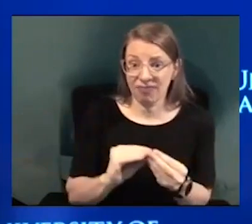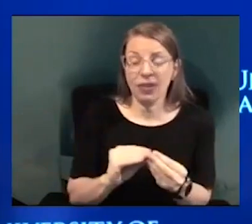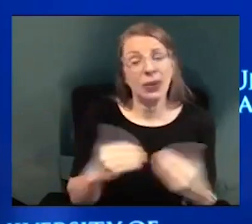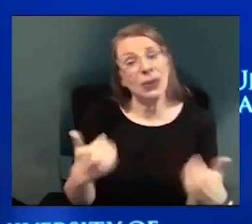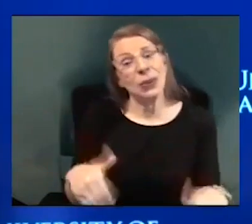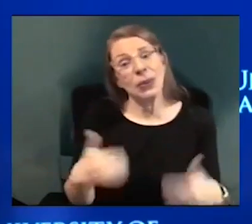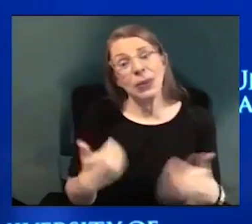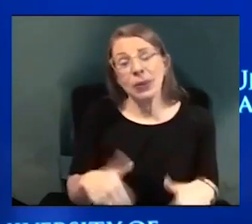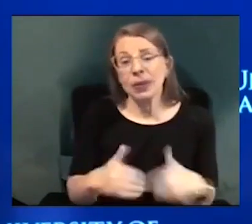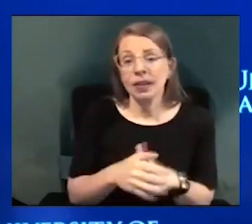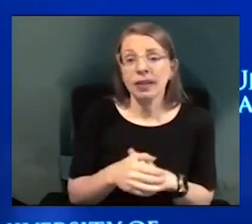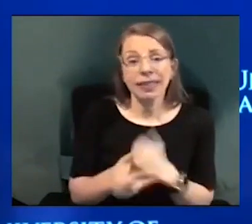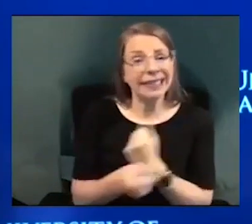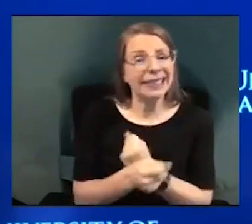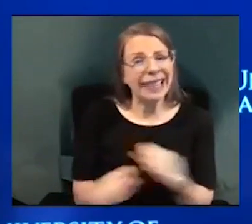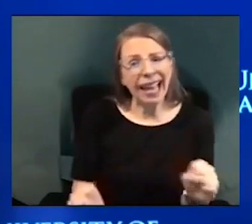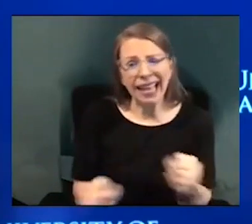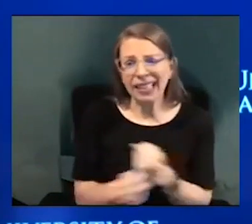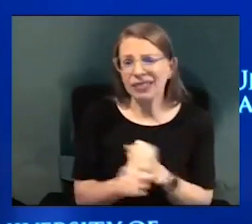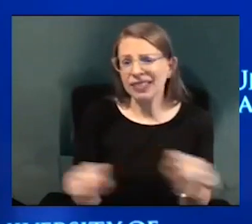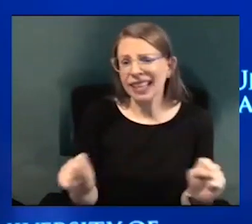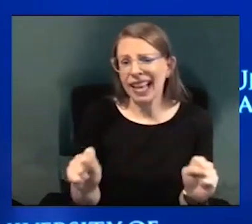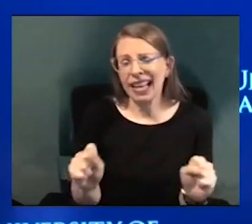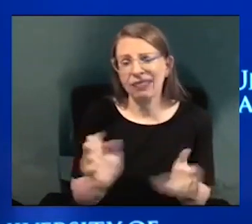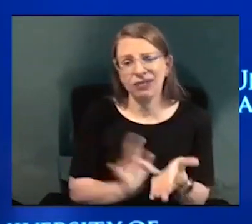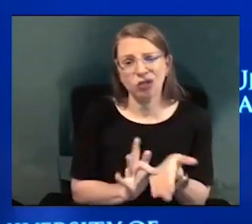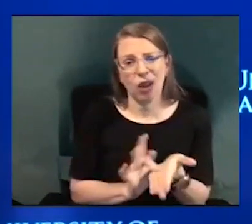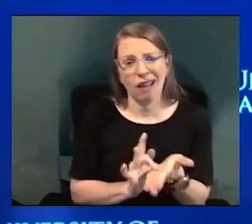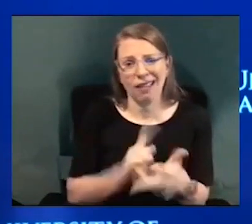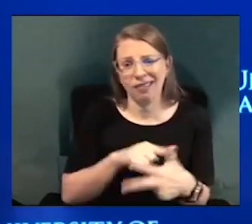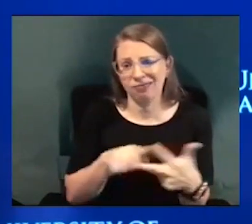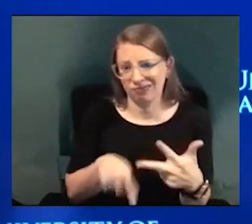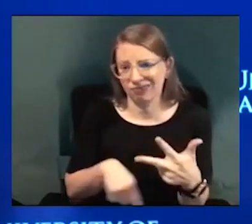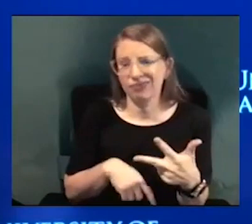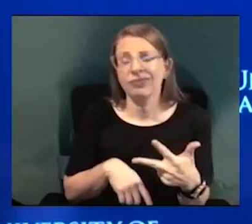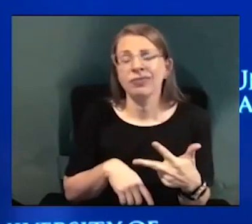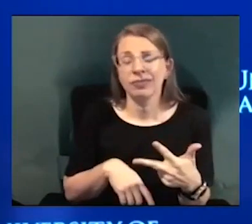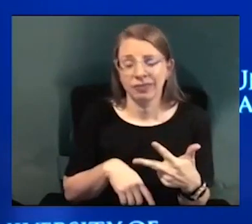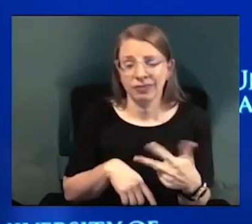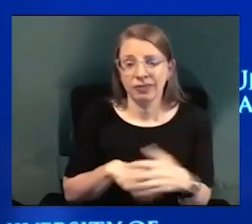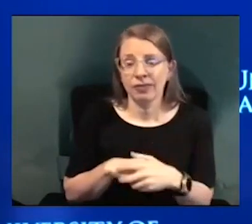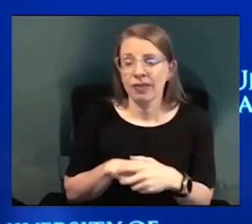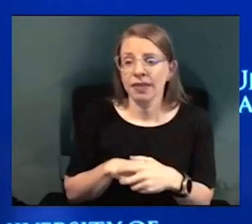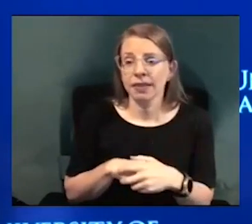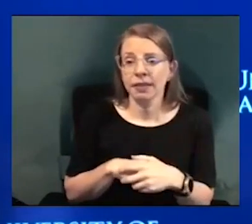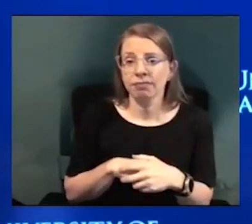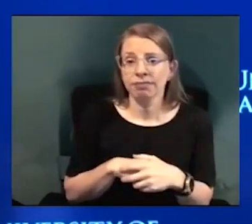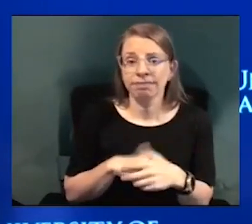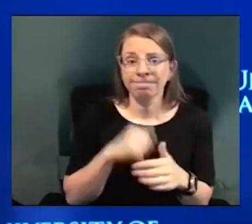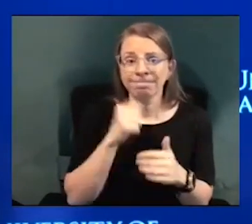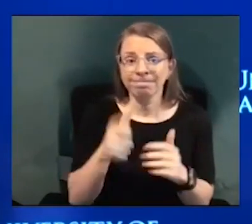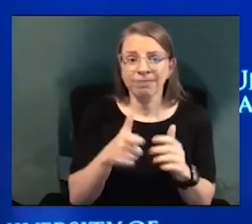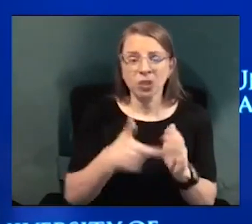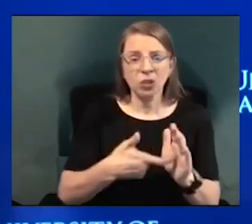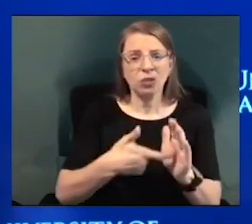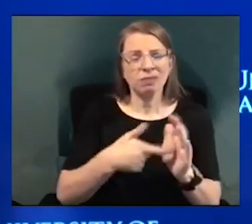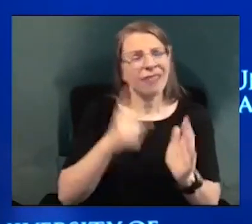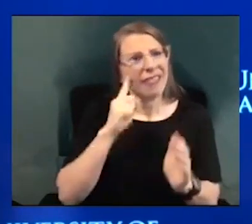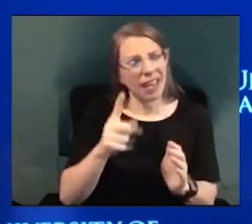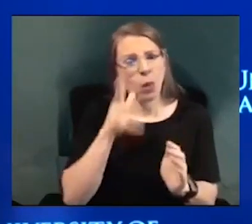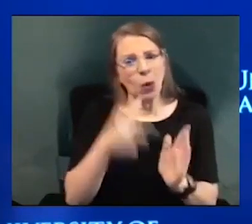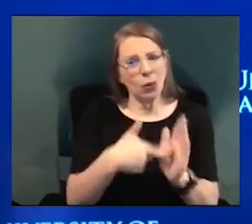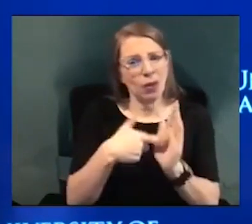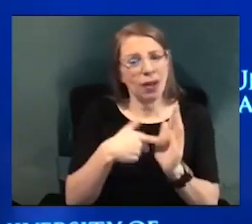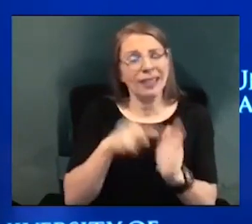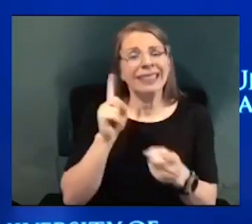safe drug. We don't intend to go down the road of requiring it for our employees until it's fully